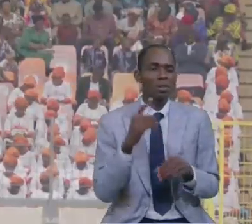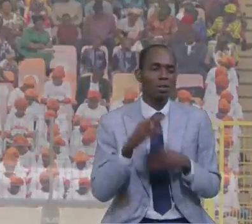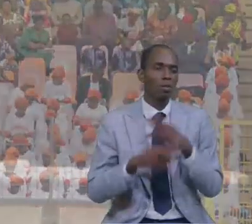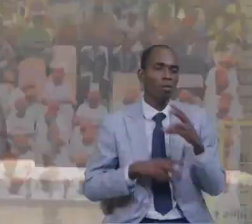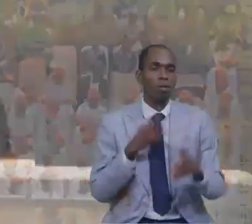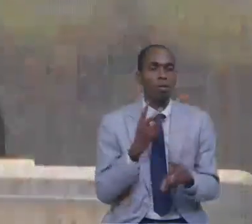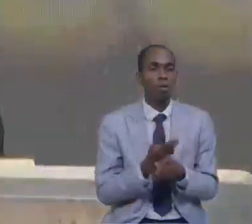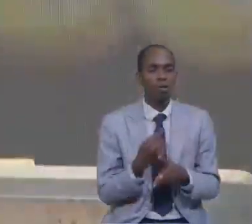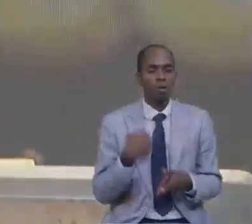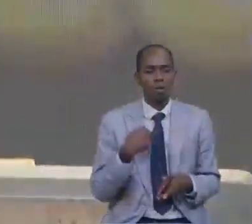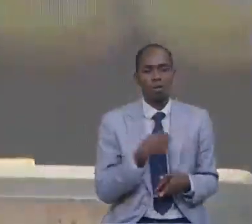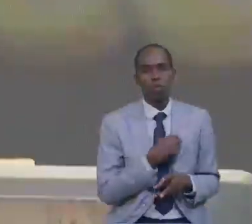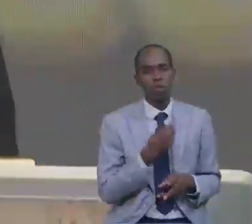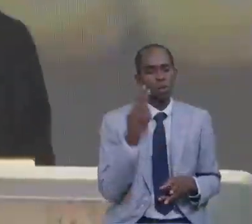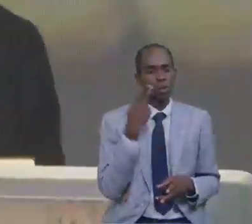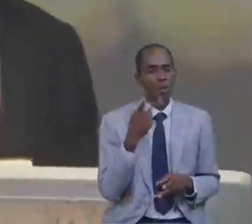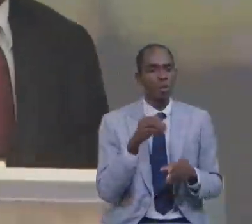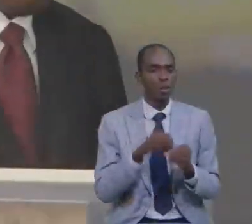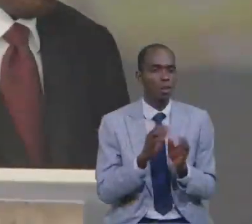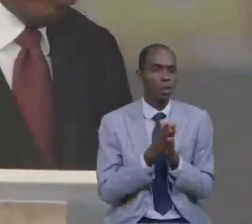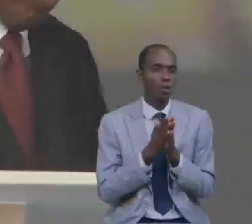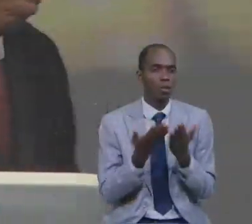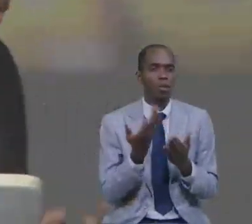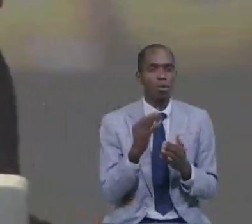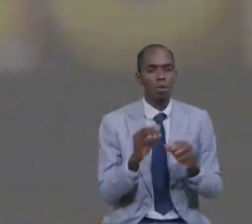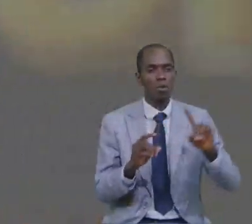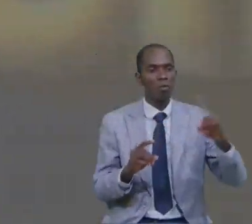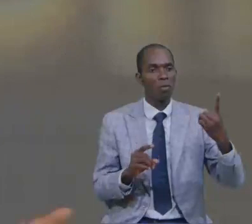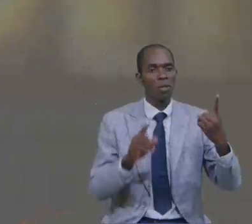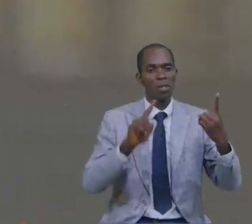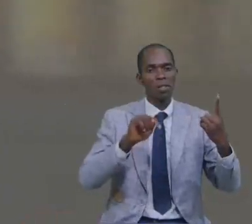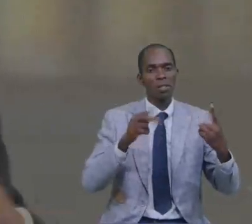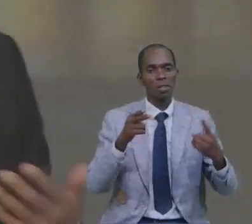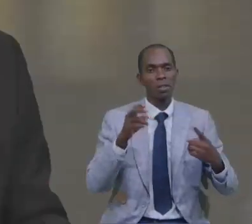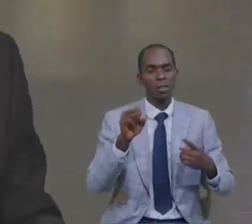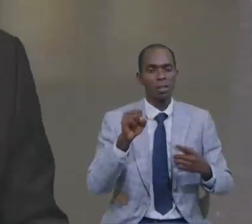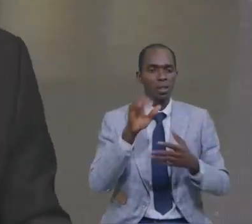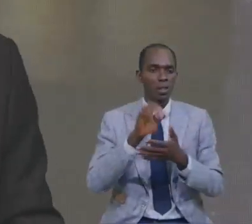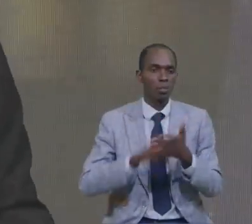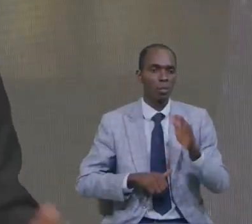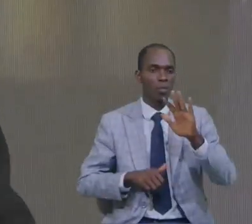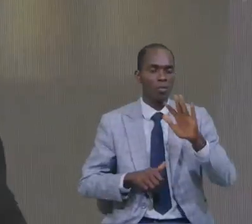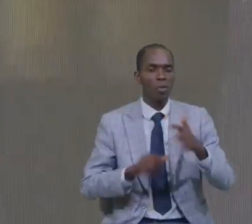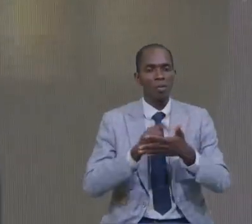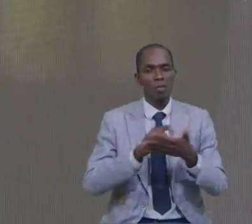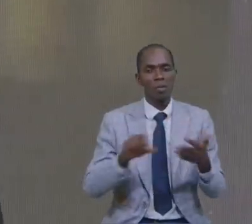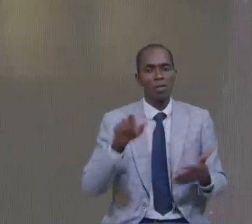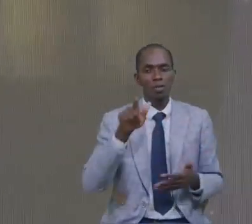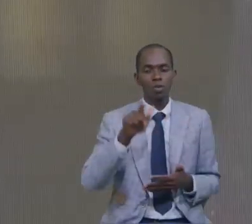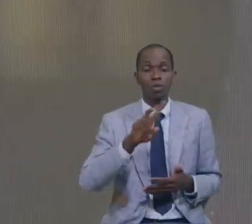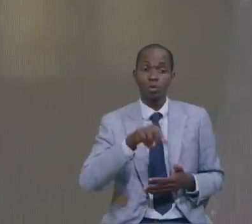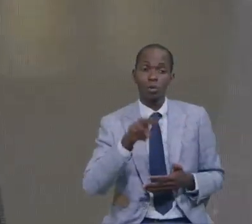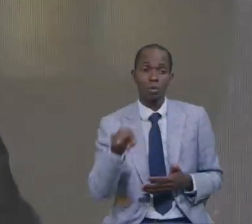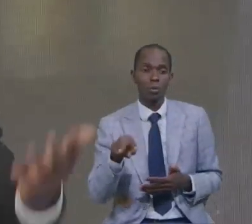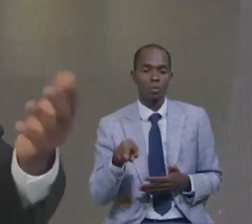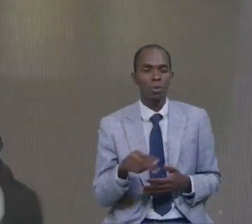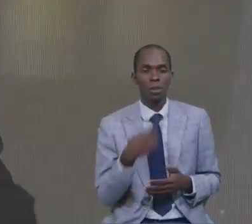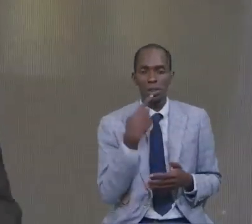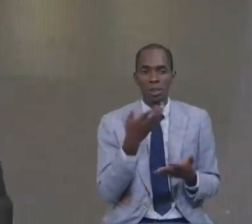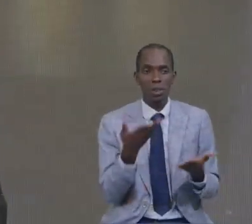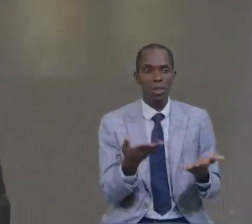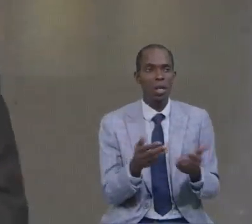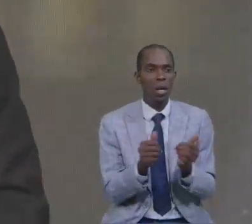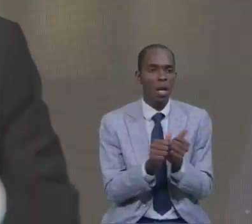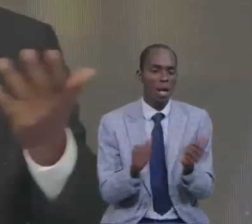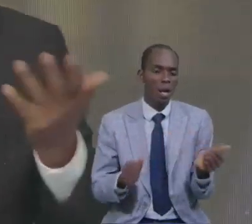verse 22, abstain from all appearance of evil.